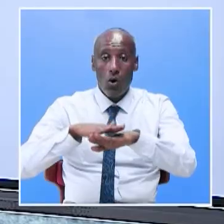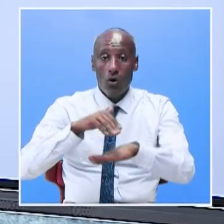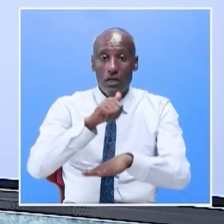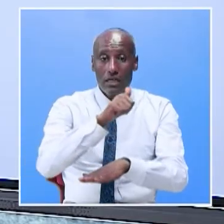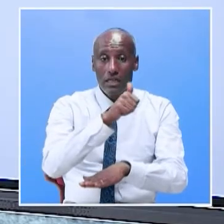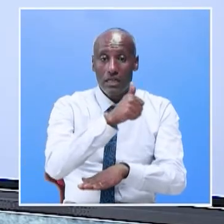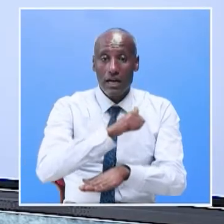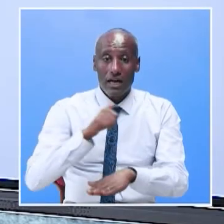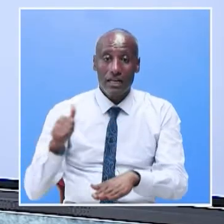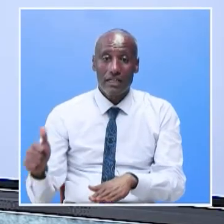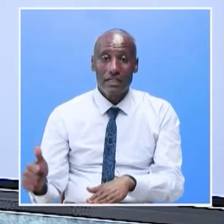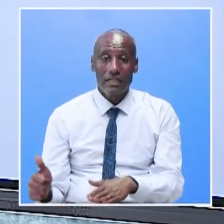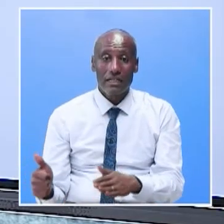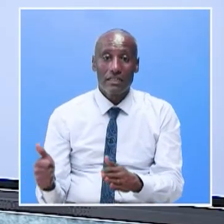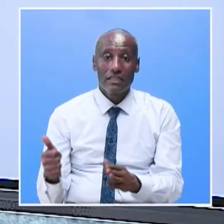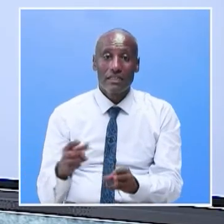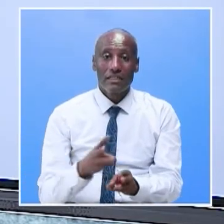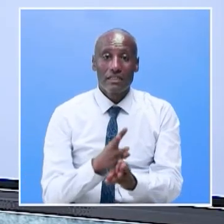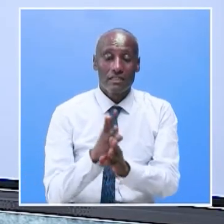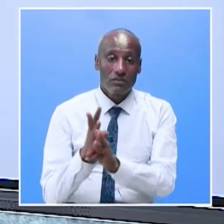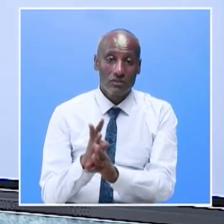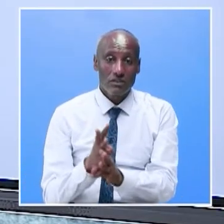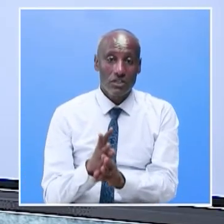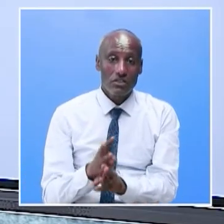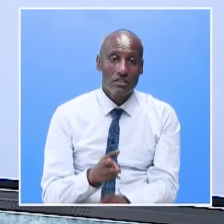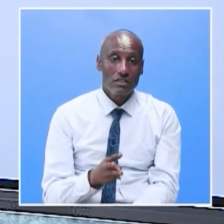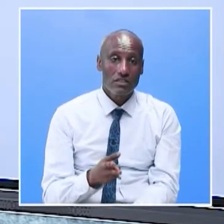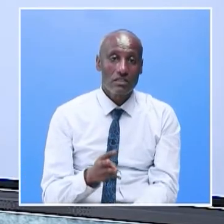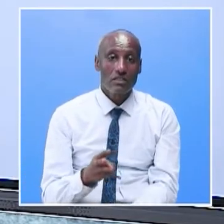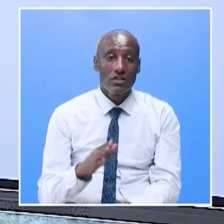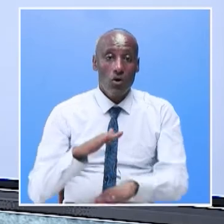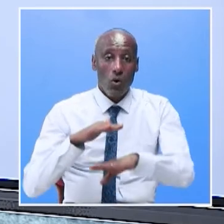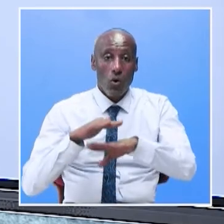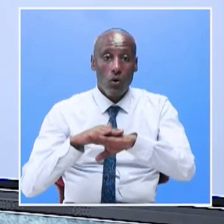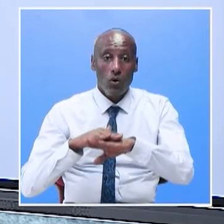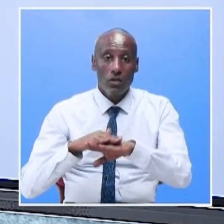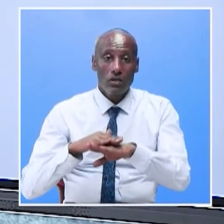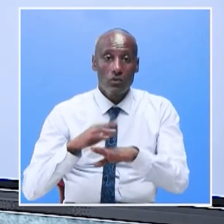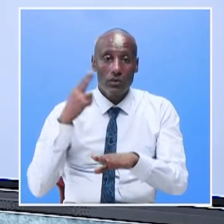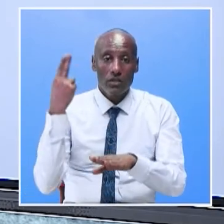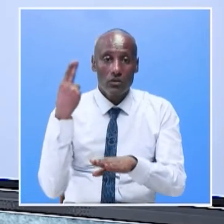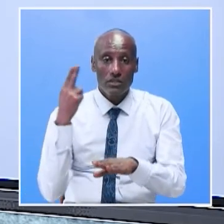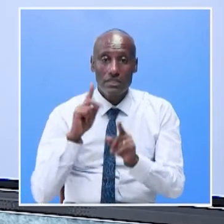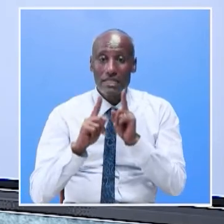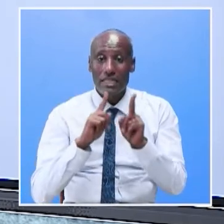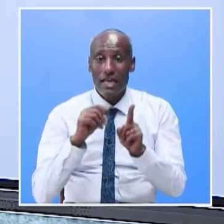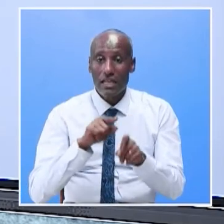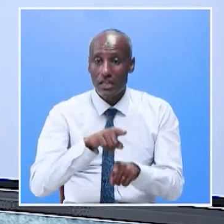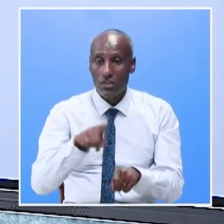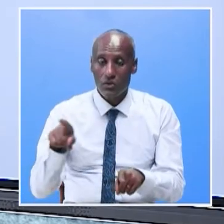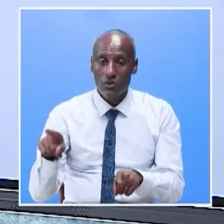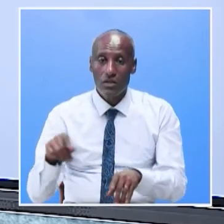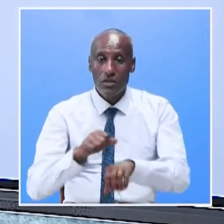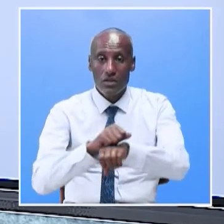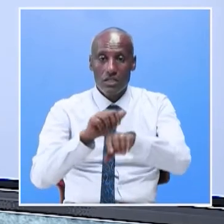telling you before is on, that used for as a preposition for describe what, or telling you what,